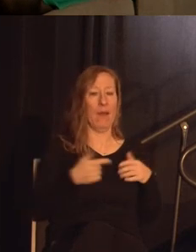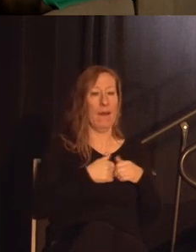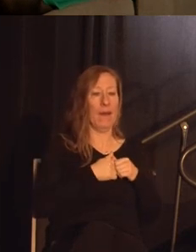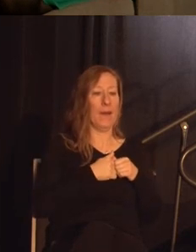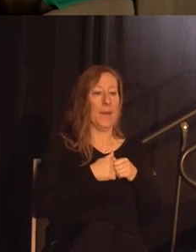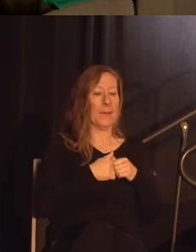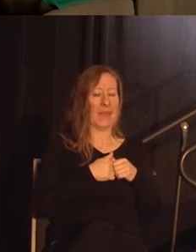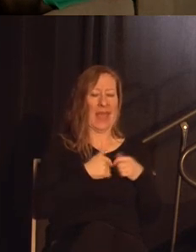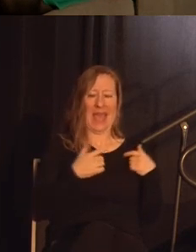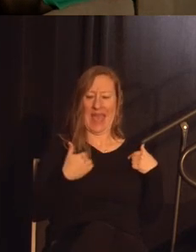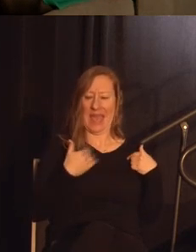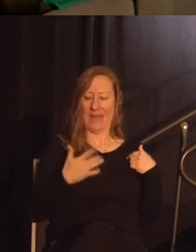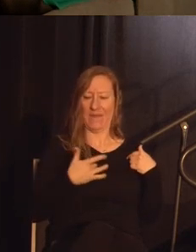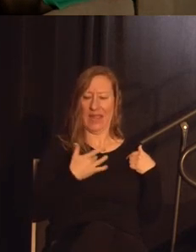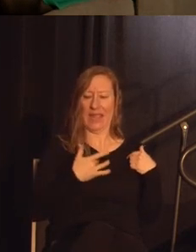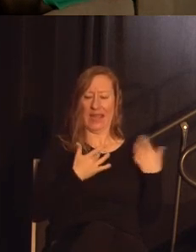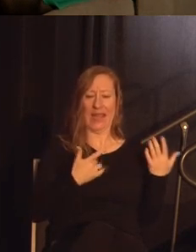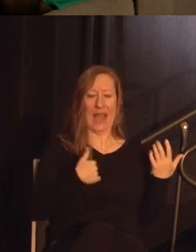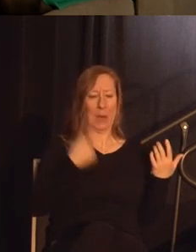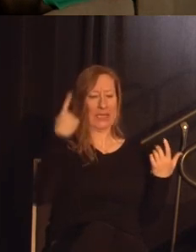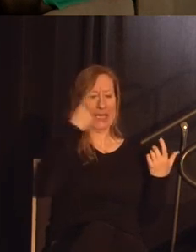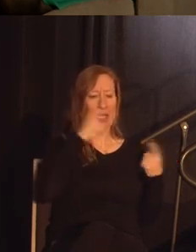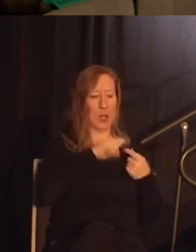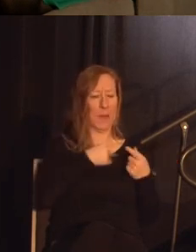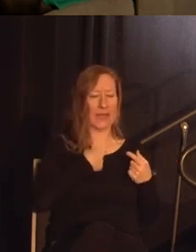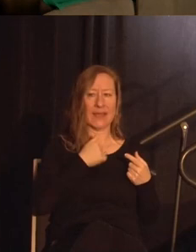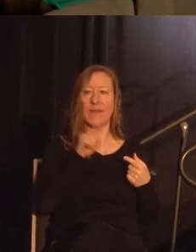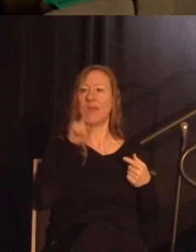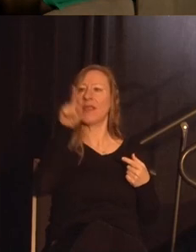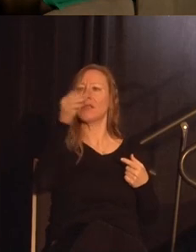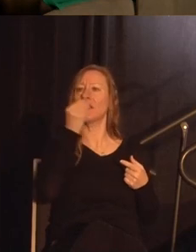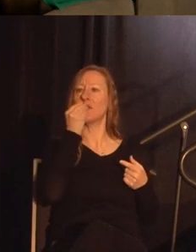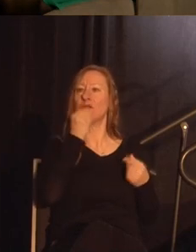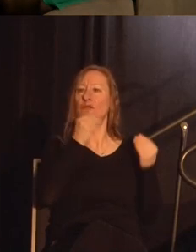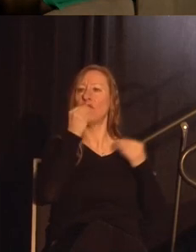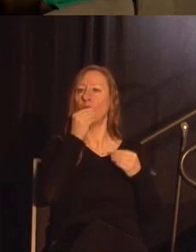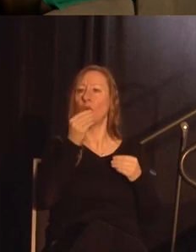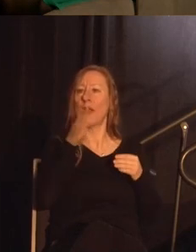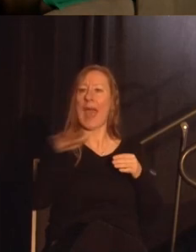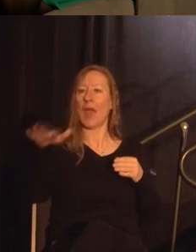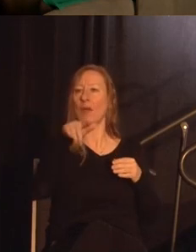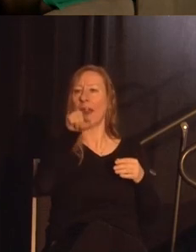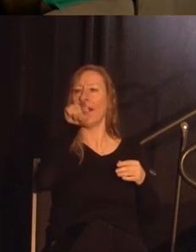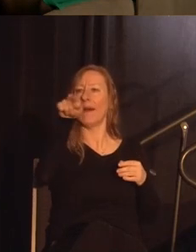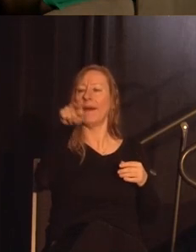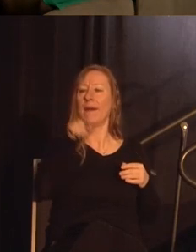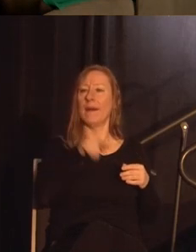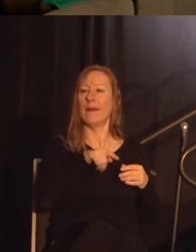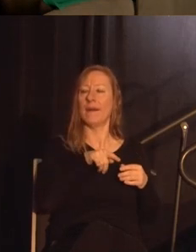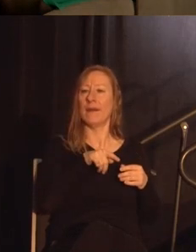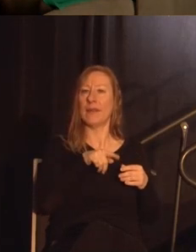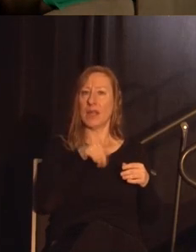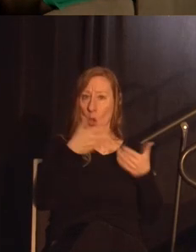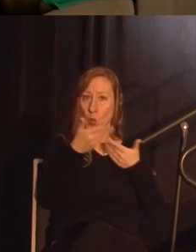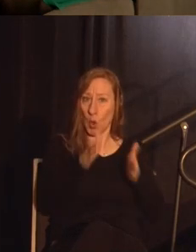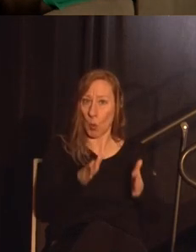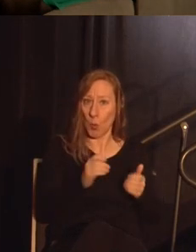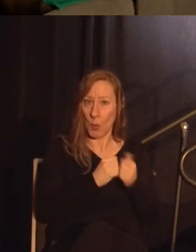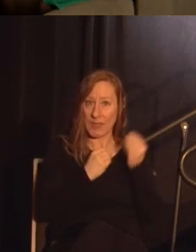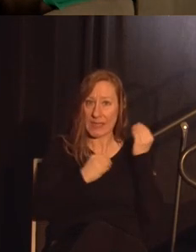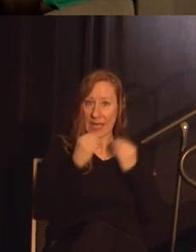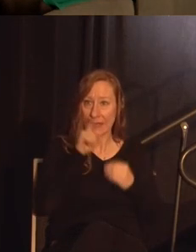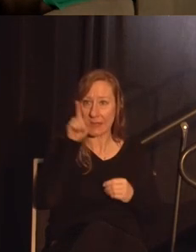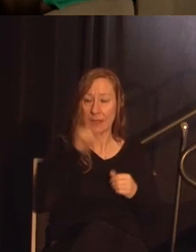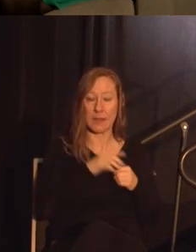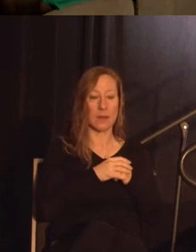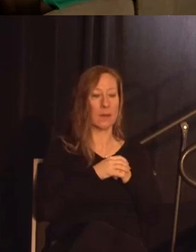because, like, I was thinking to myself, there's a snack area at Hedgebrook, like an actual room. Like, I say this with,